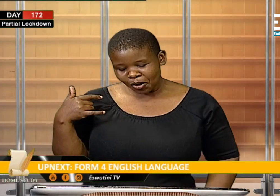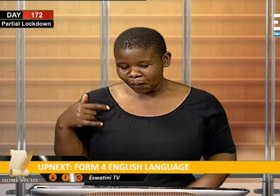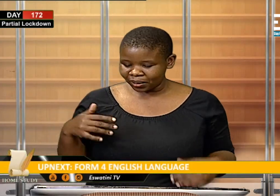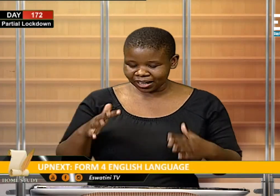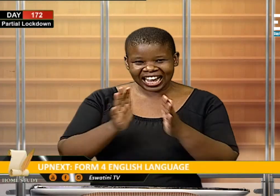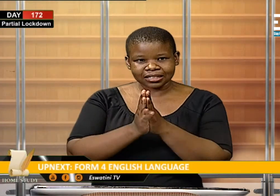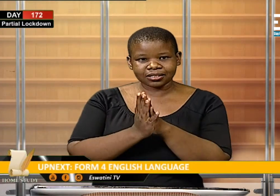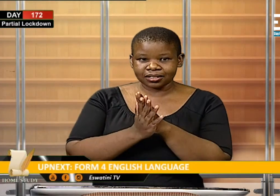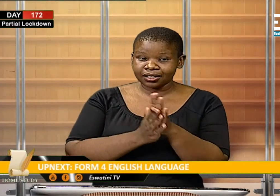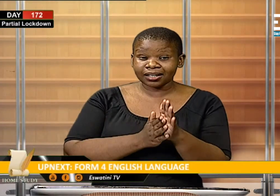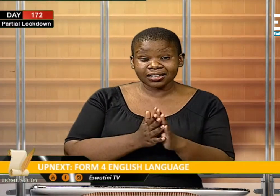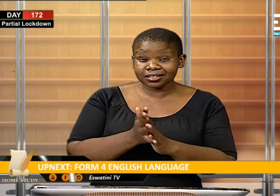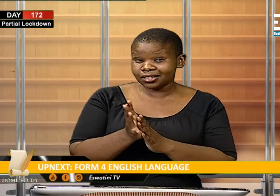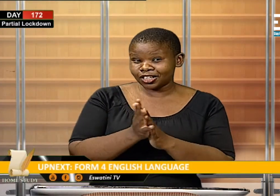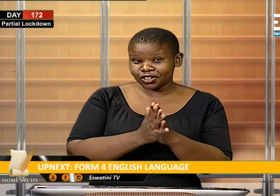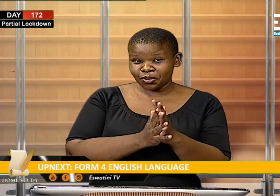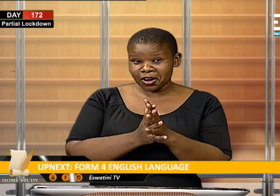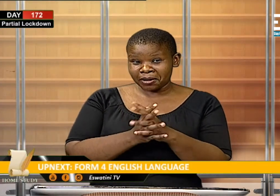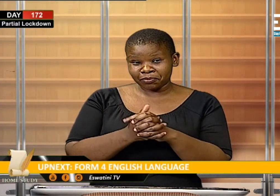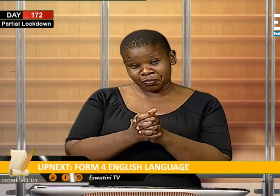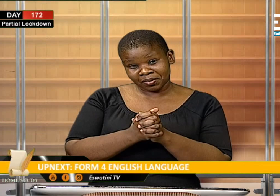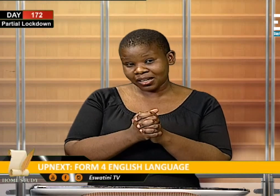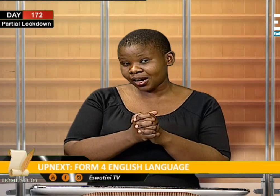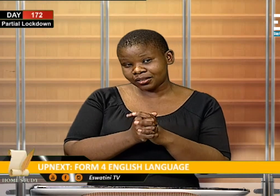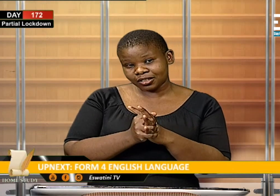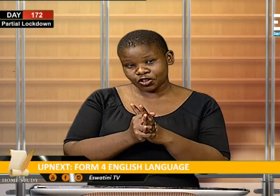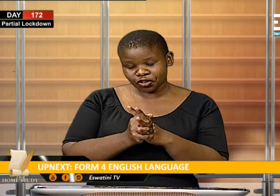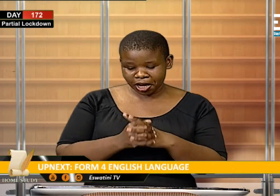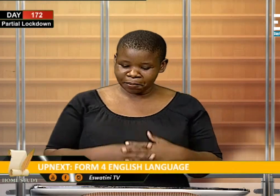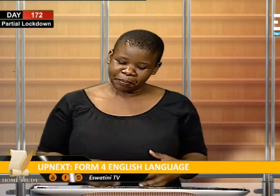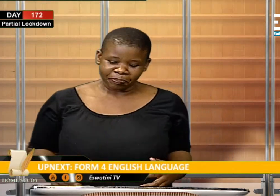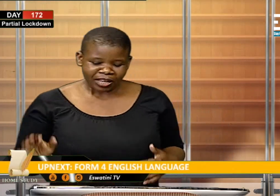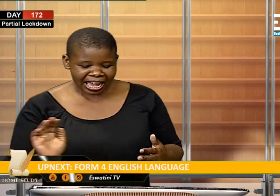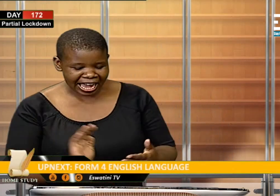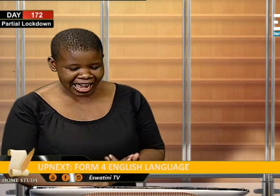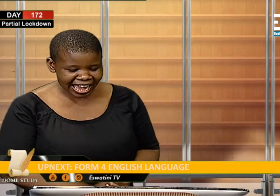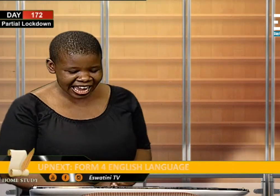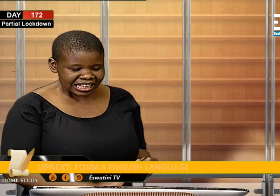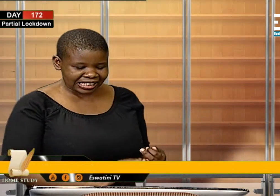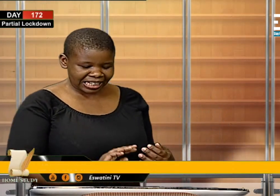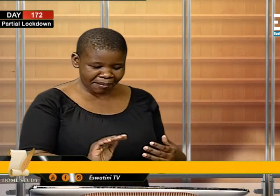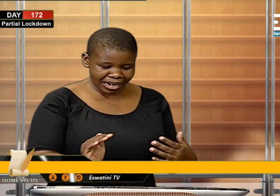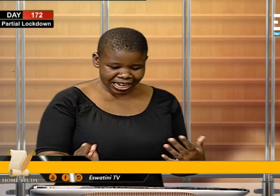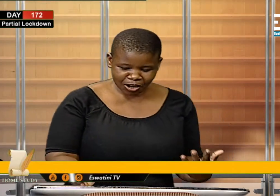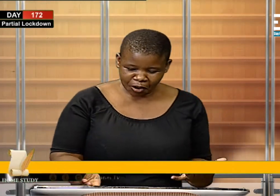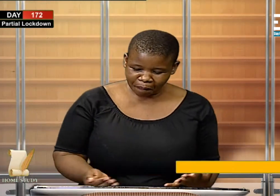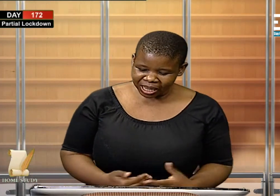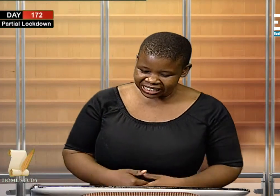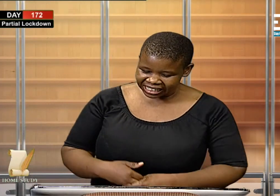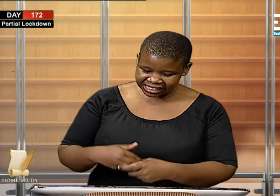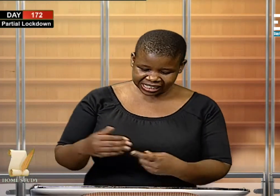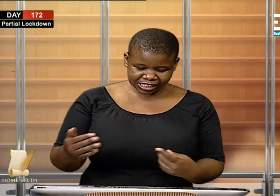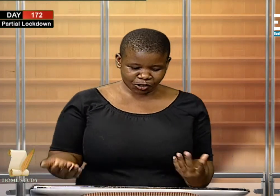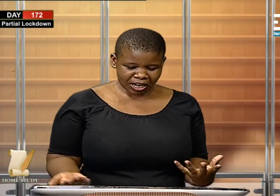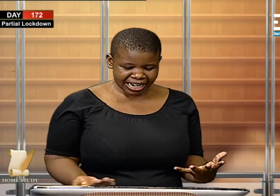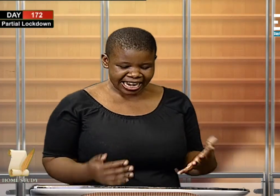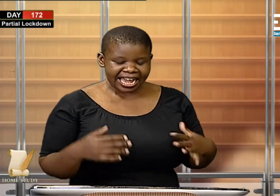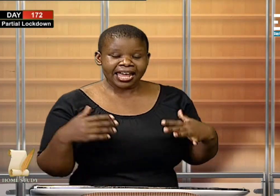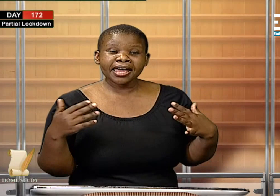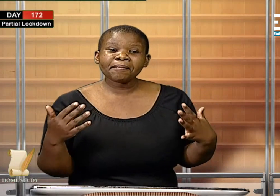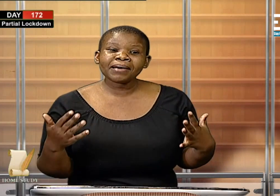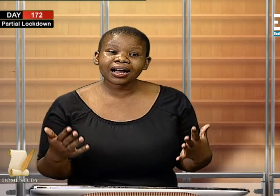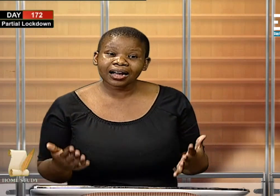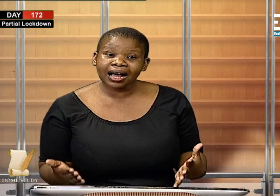ukuhlabela lingoma ngigatsile lecingo lami ngiligatsile shame sahlabela ingoma sasesisho